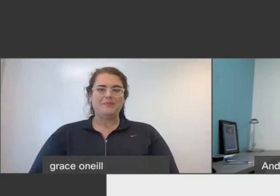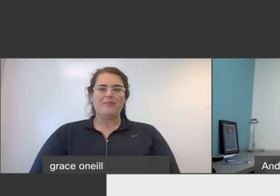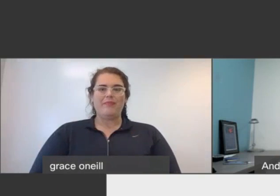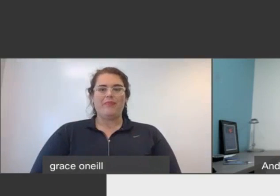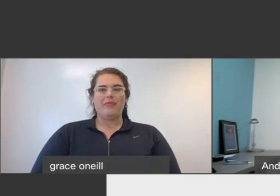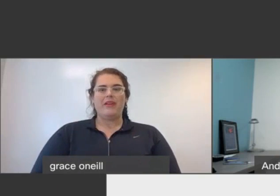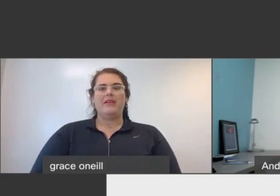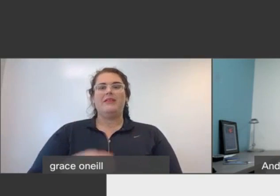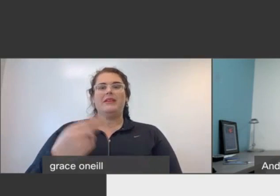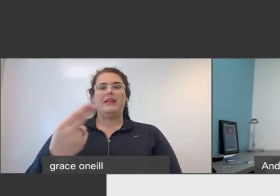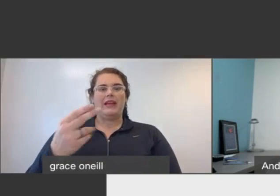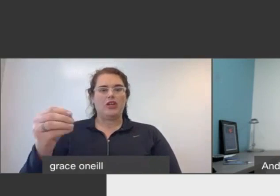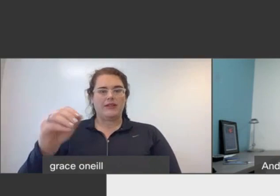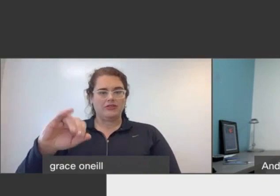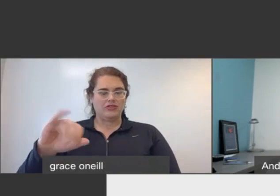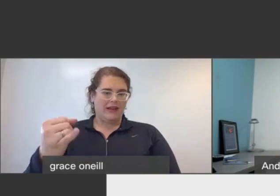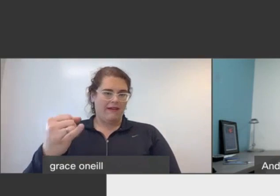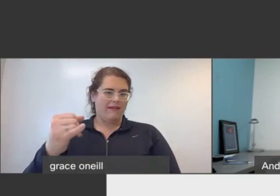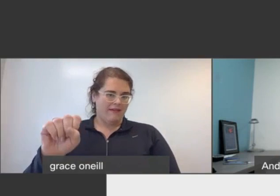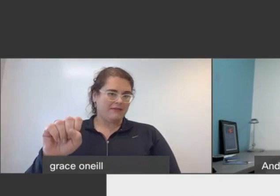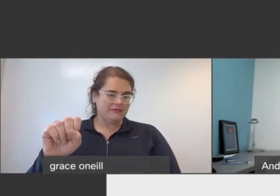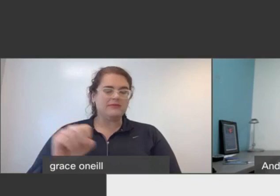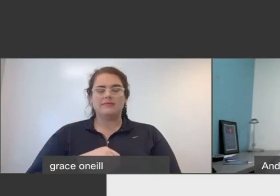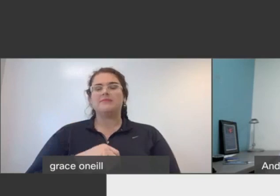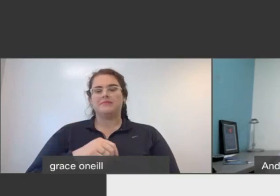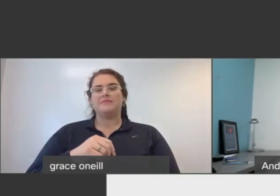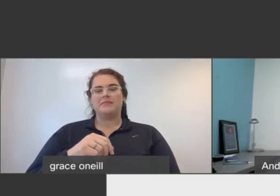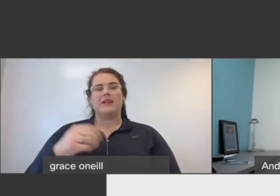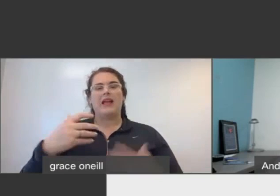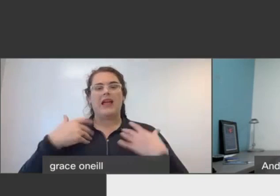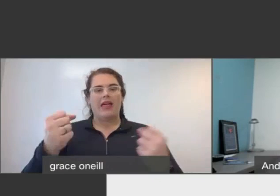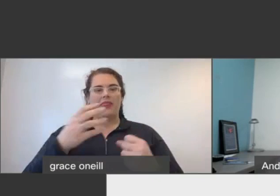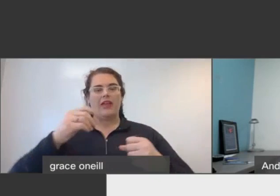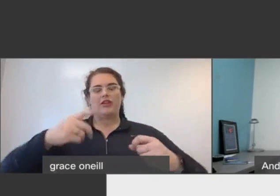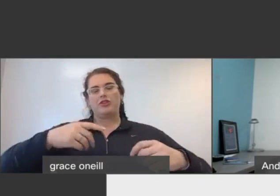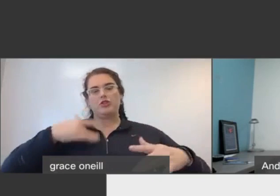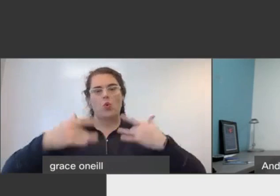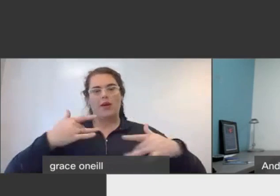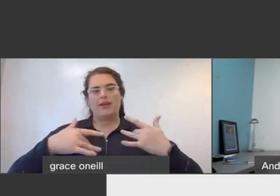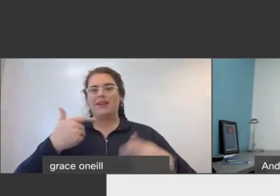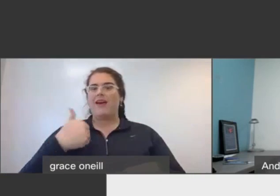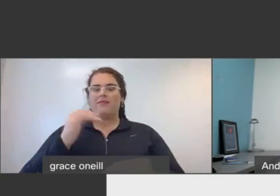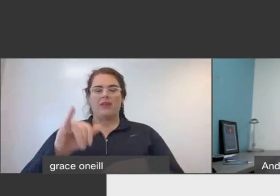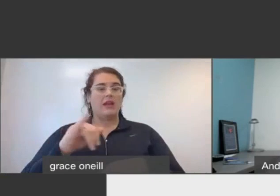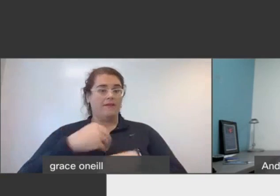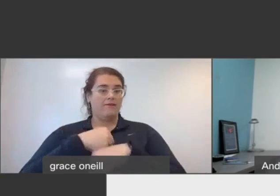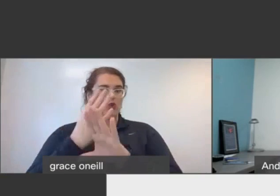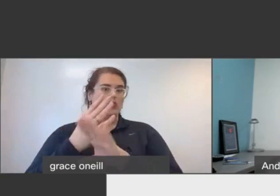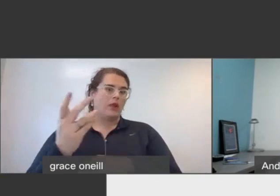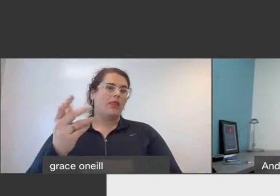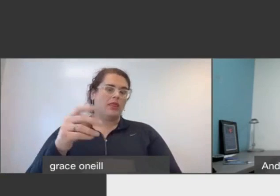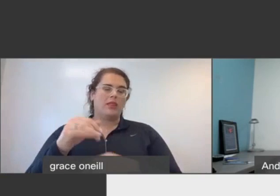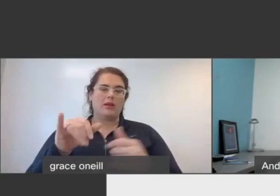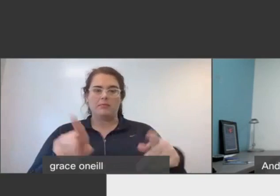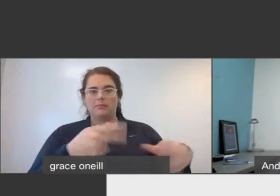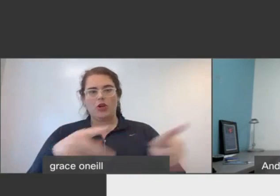Health and Joy has the invitation for their virtual monthly party with a live DJ from 6 to 7.